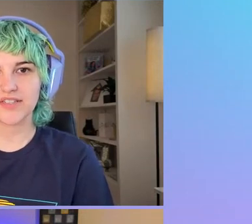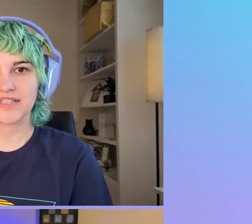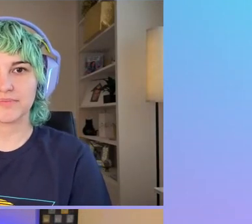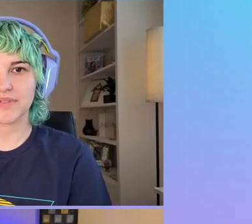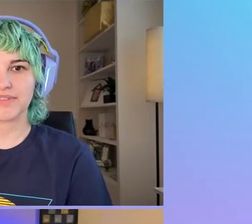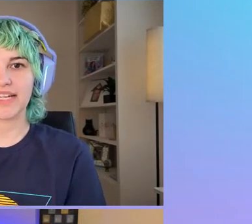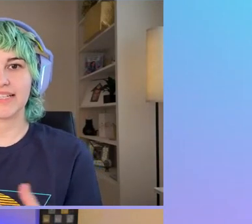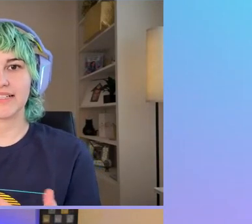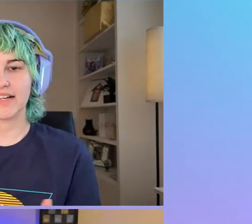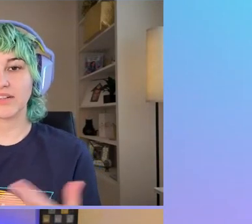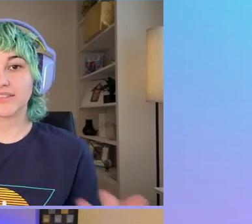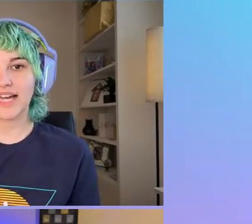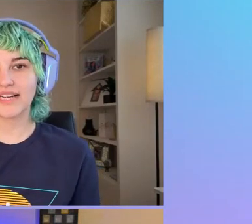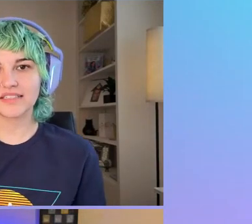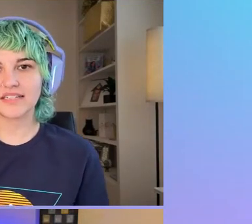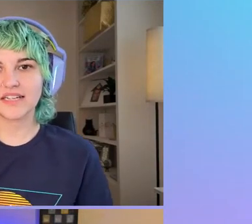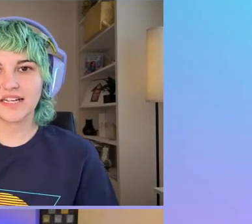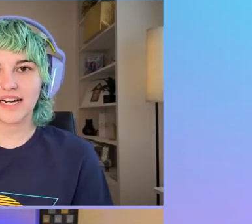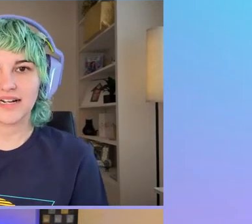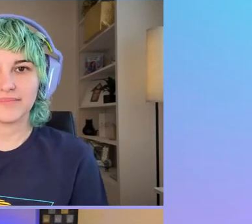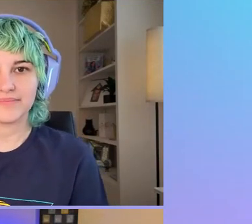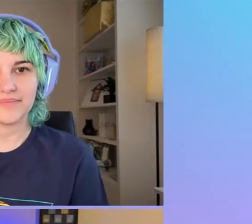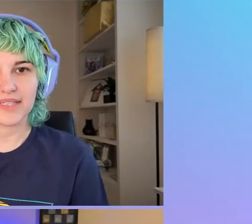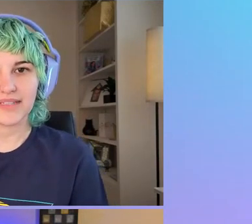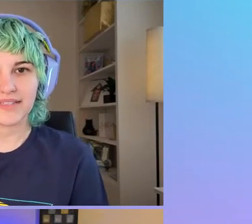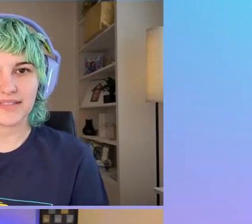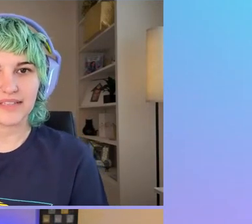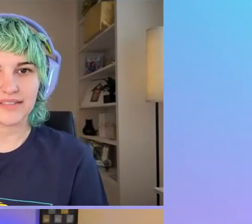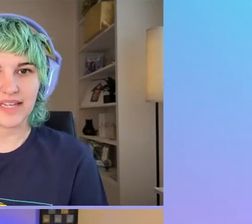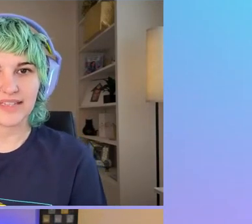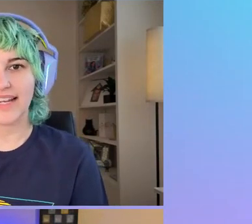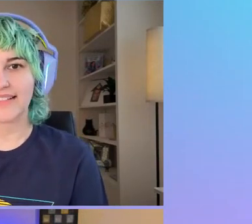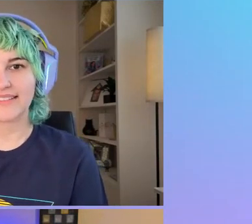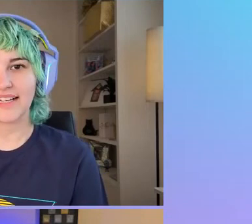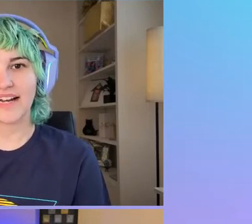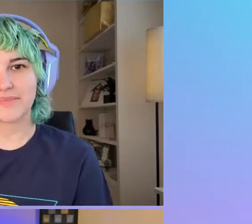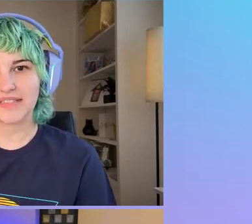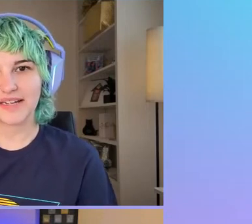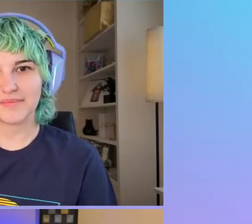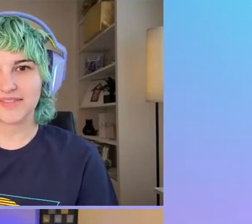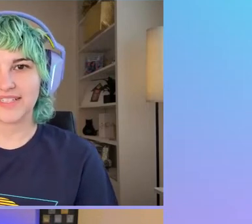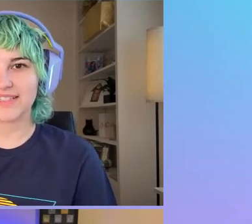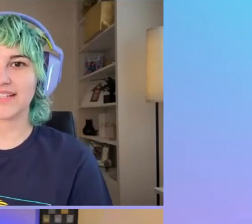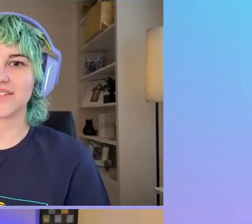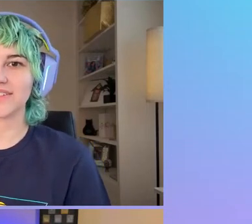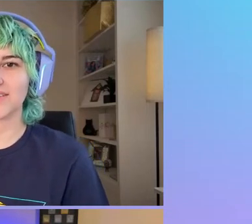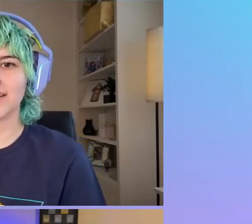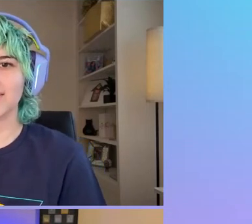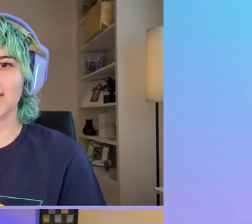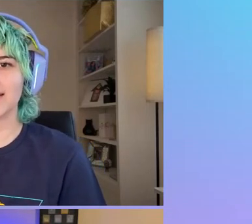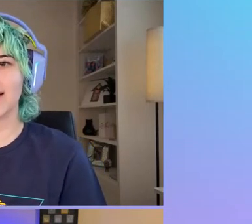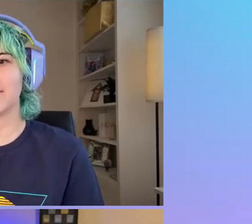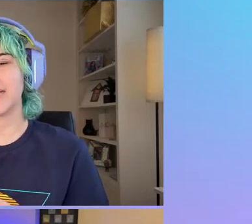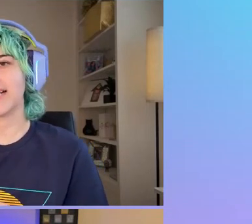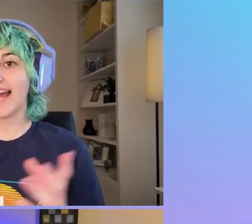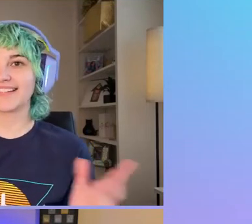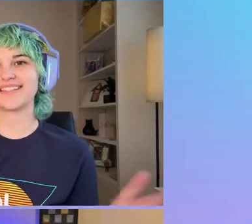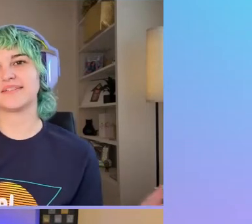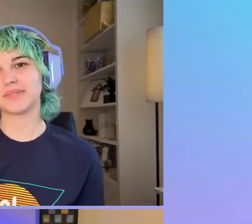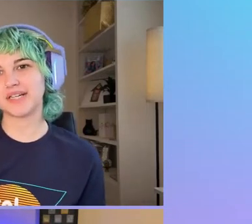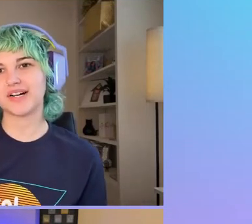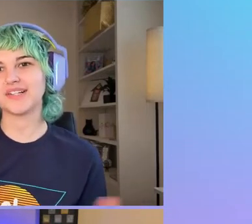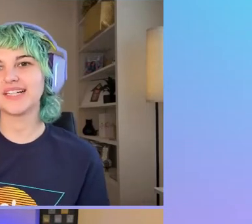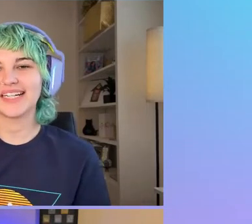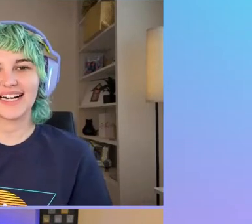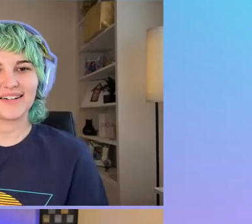scenarios, such as providing alt text? They said they can't tell how many times they've seen text alternatives say something like "as